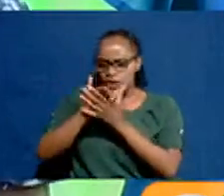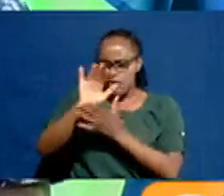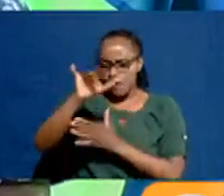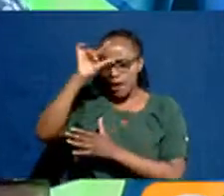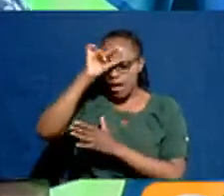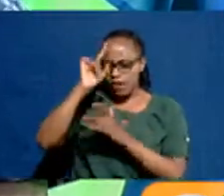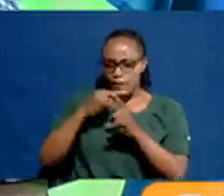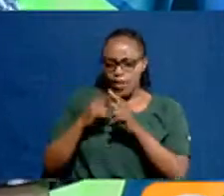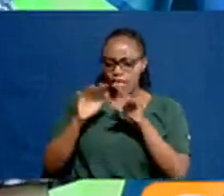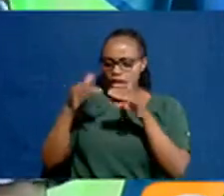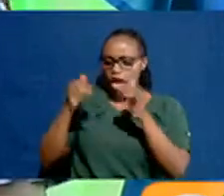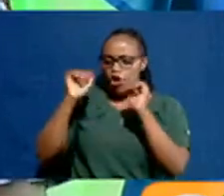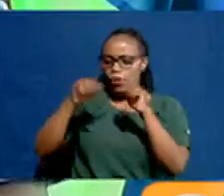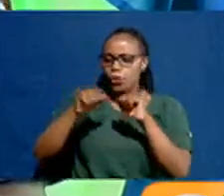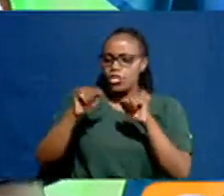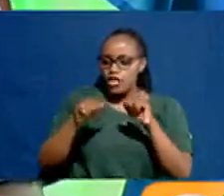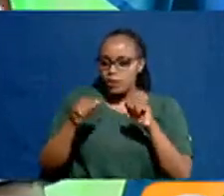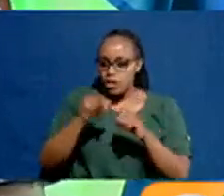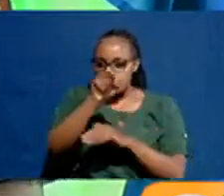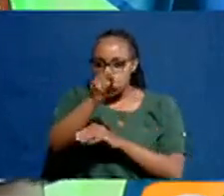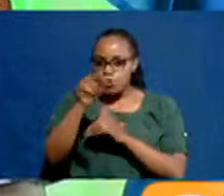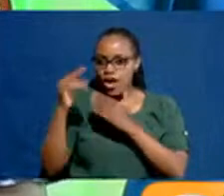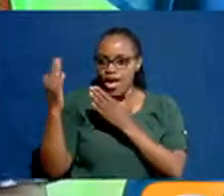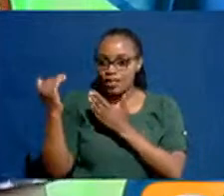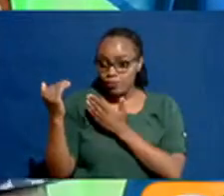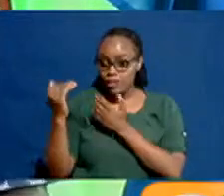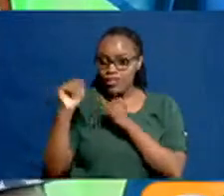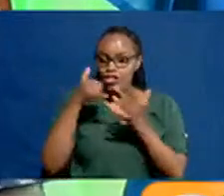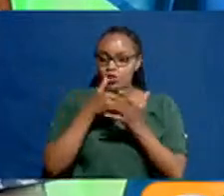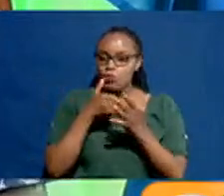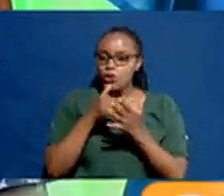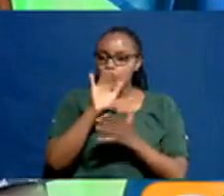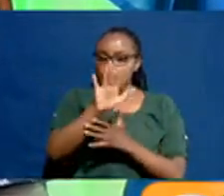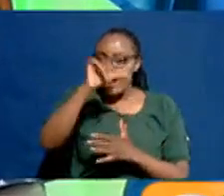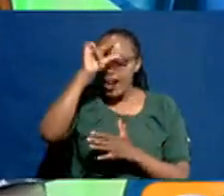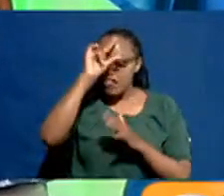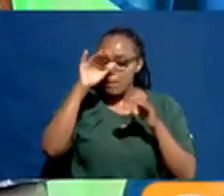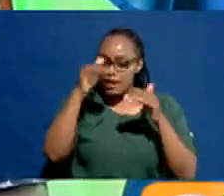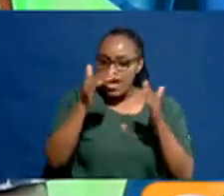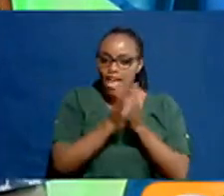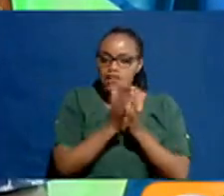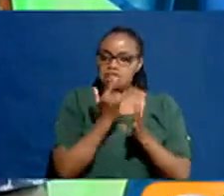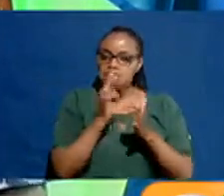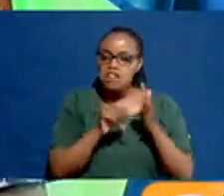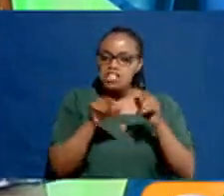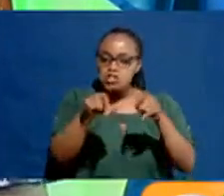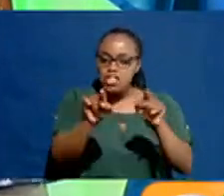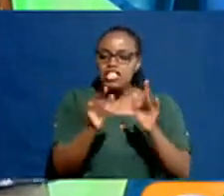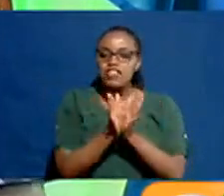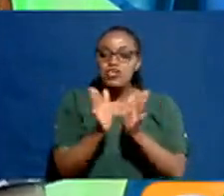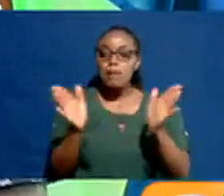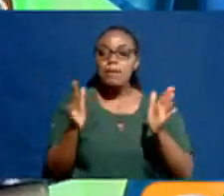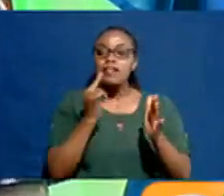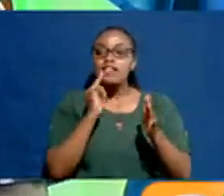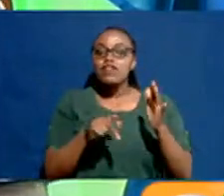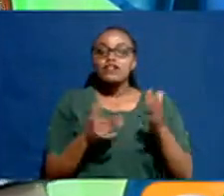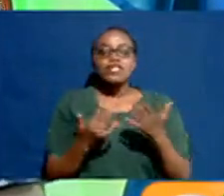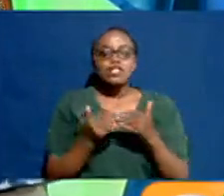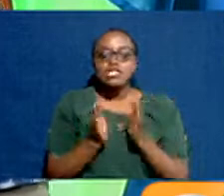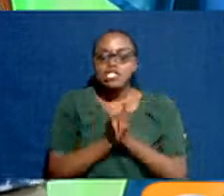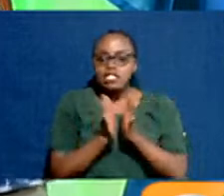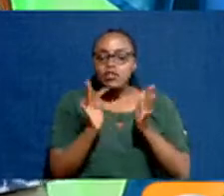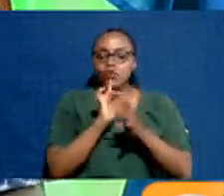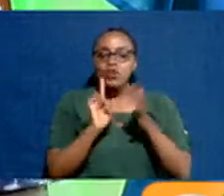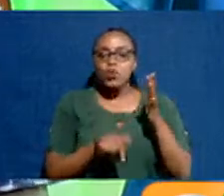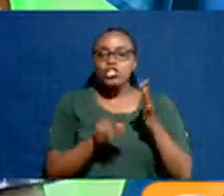government, how then do you expect to be included in his government, and you have said yourself publicly in broad daylight that you